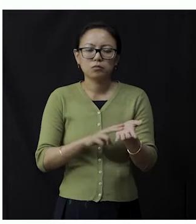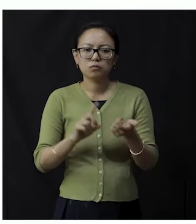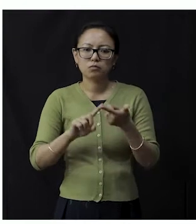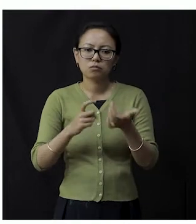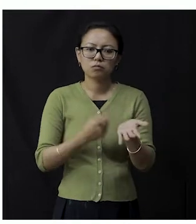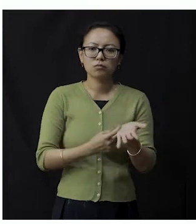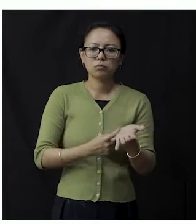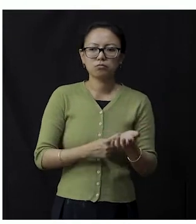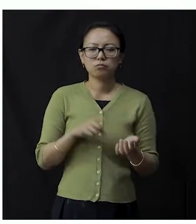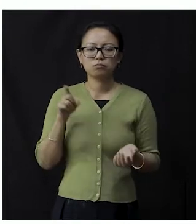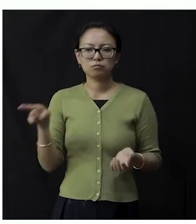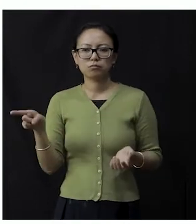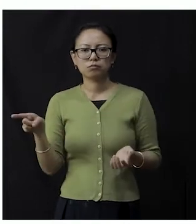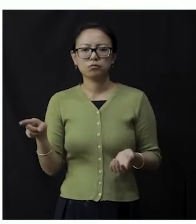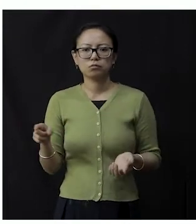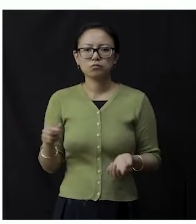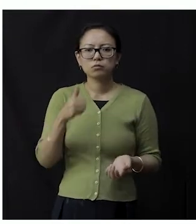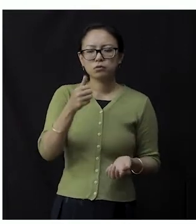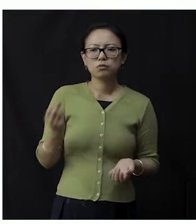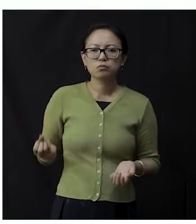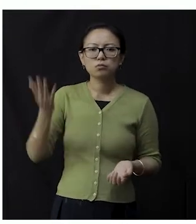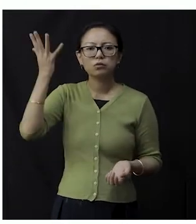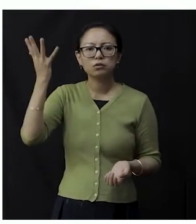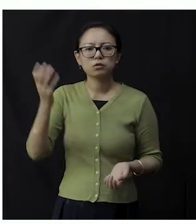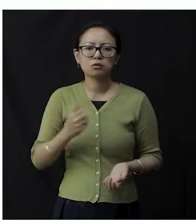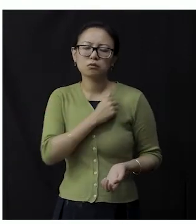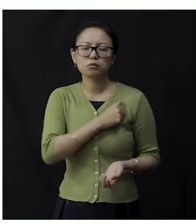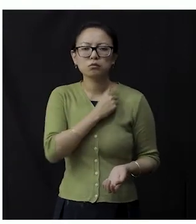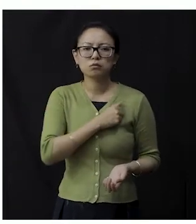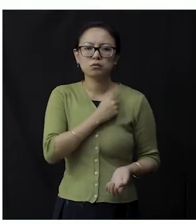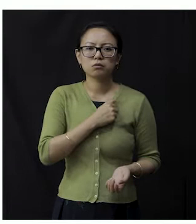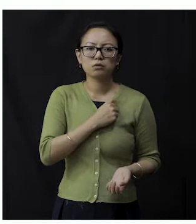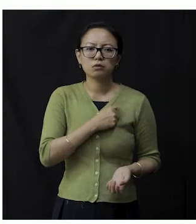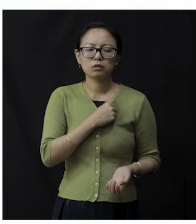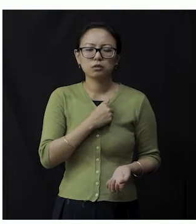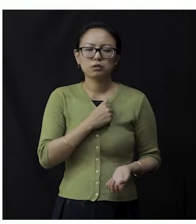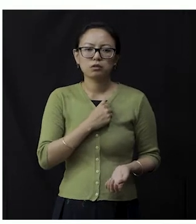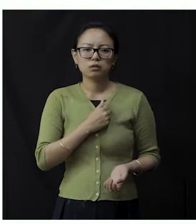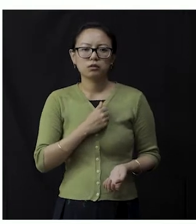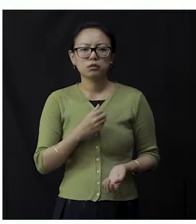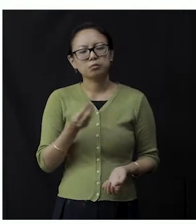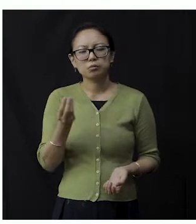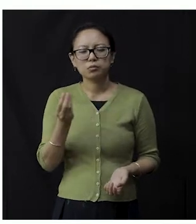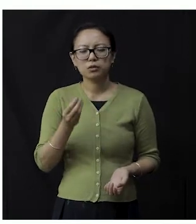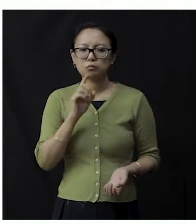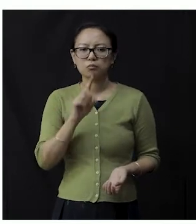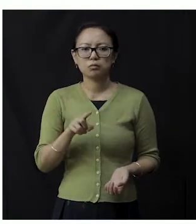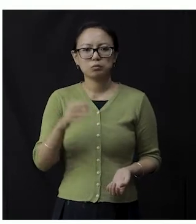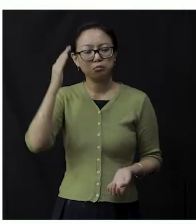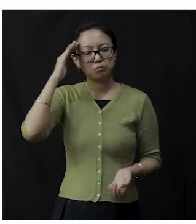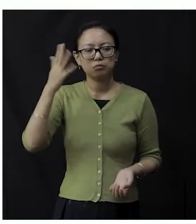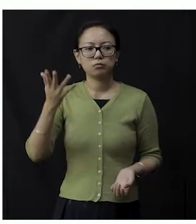to cheer up, and how to be a nice, proper gentleman. So let's go on with the story. So